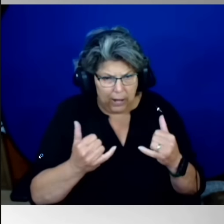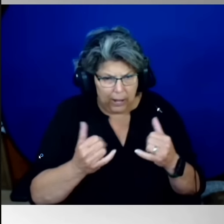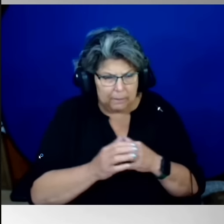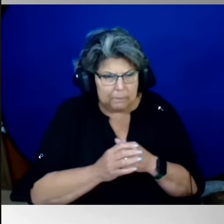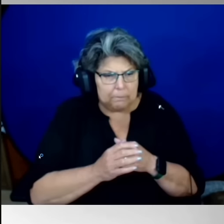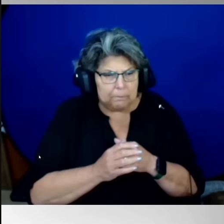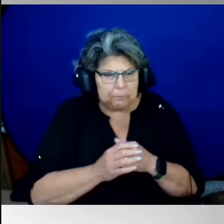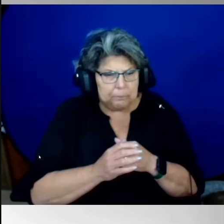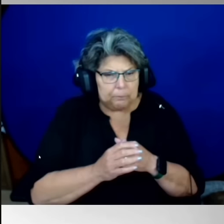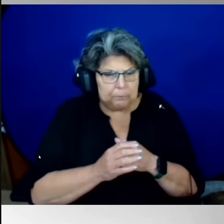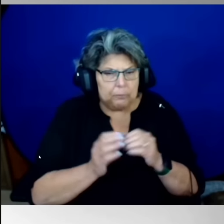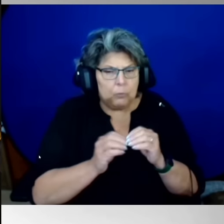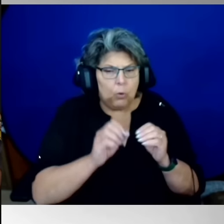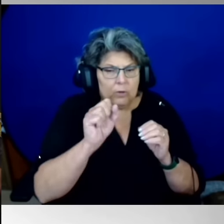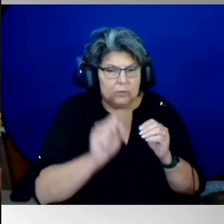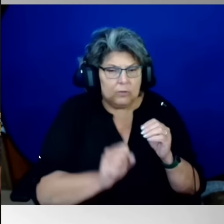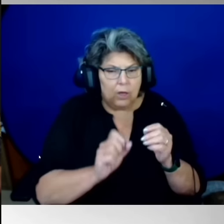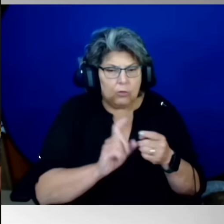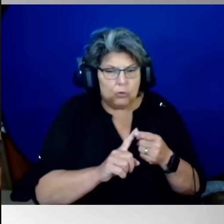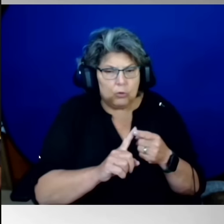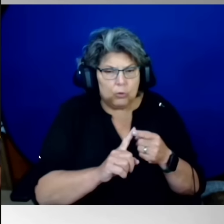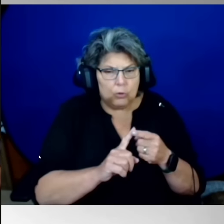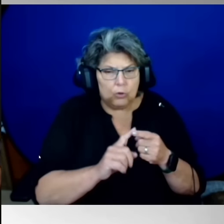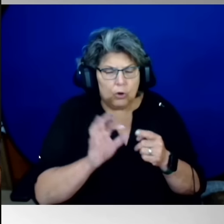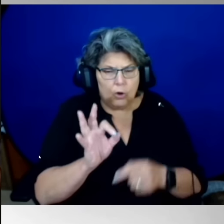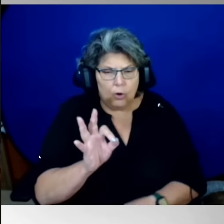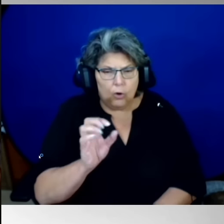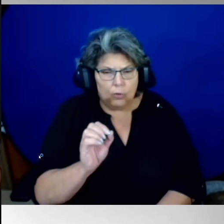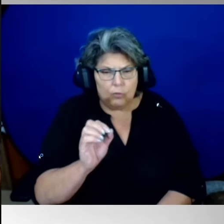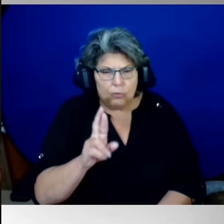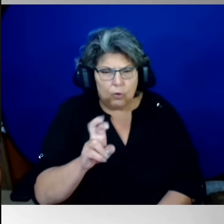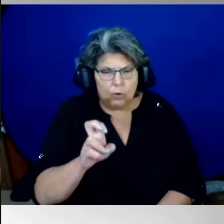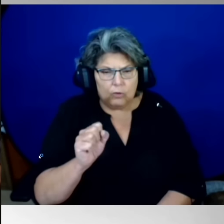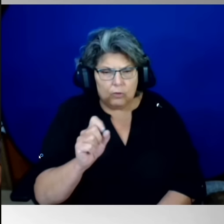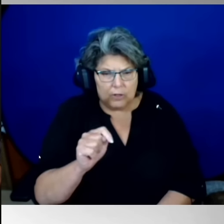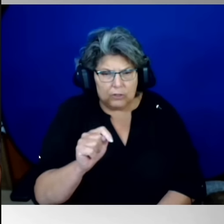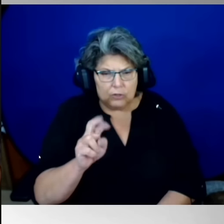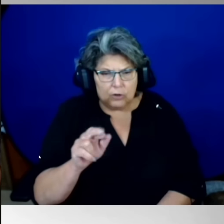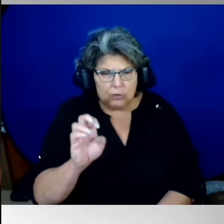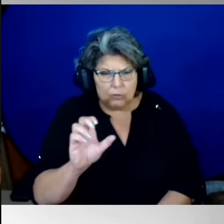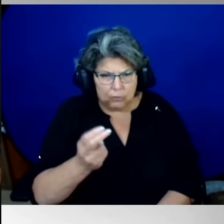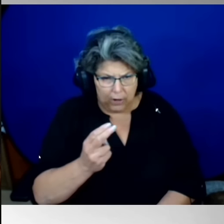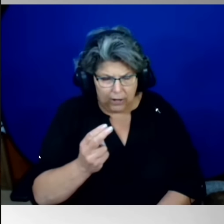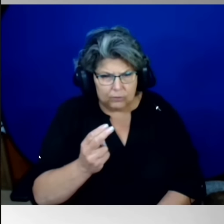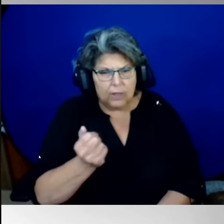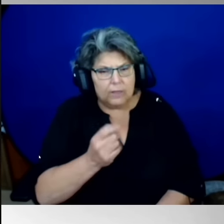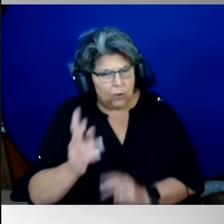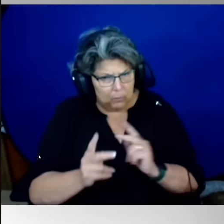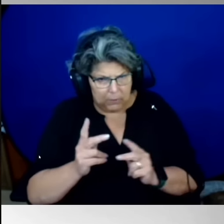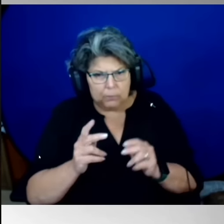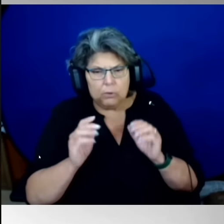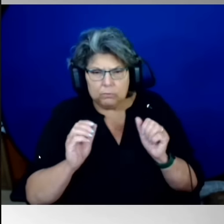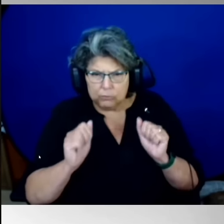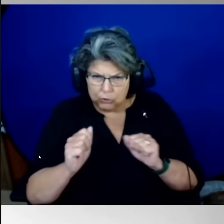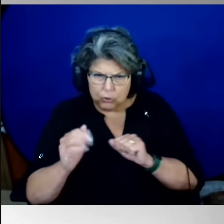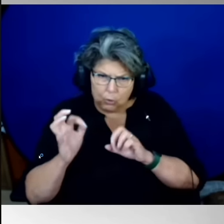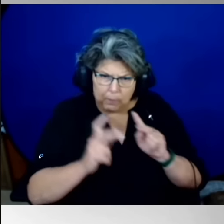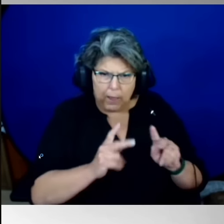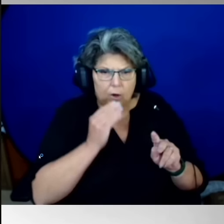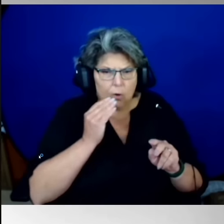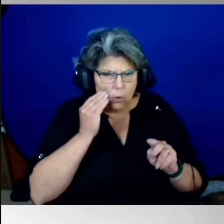down as we move into the rest of Forest Ranch, there was some repopulation yesterday. There was a lot of good control efforts